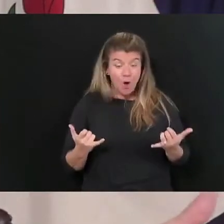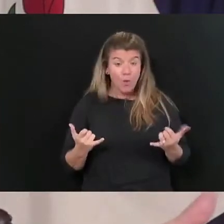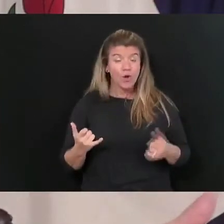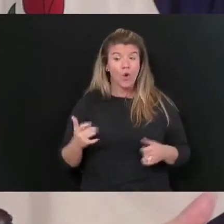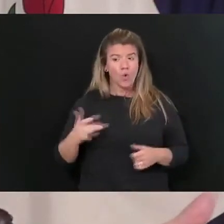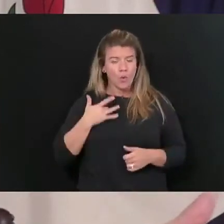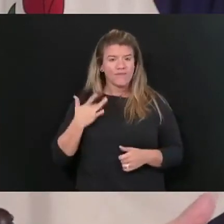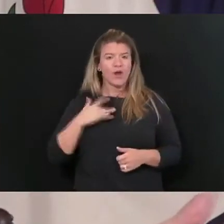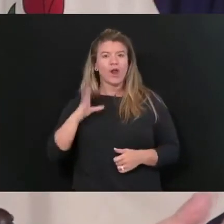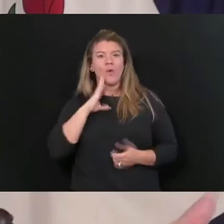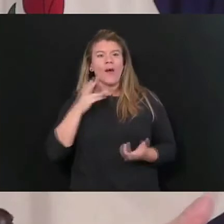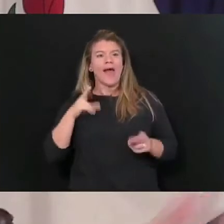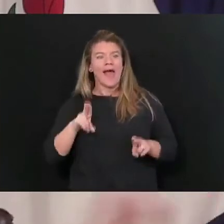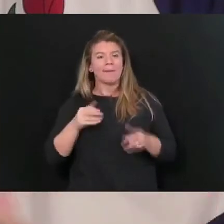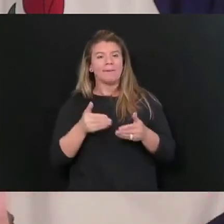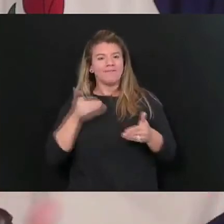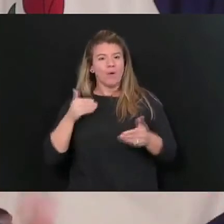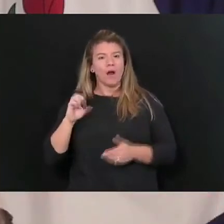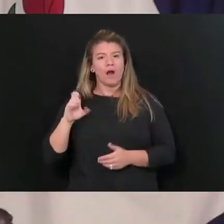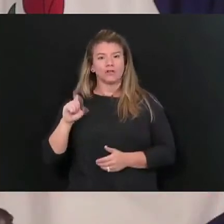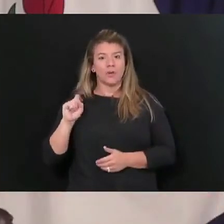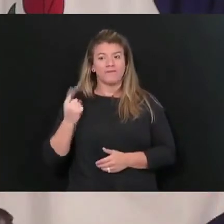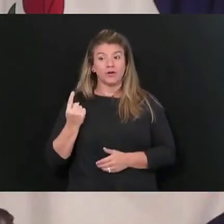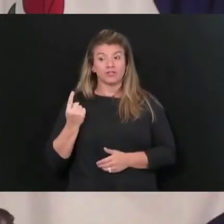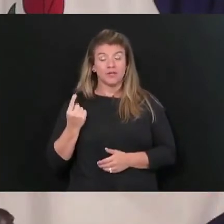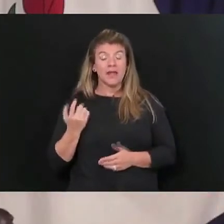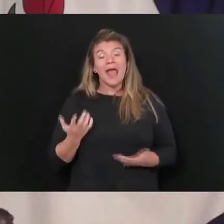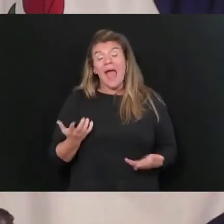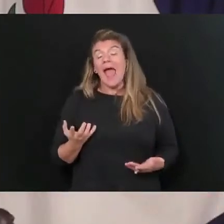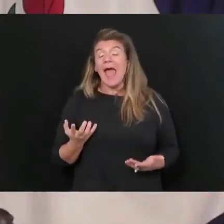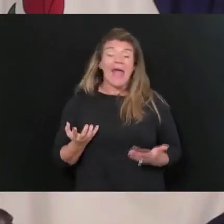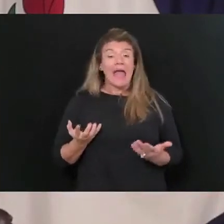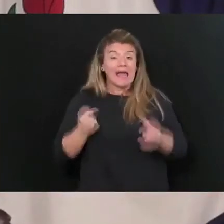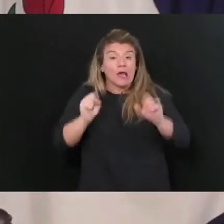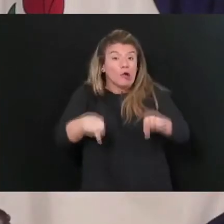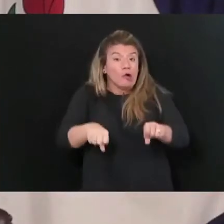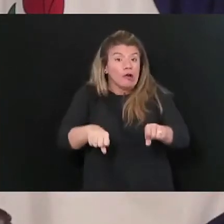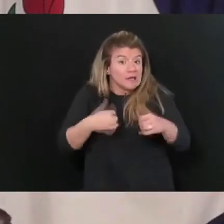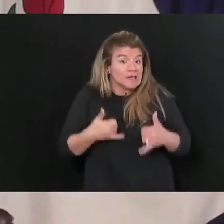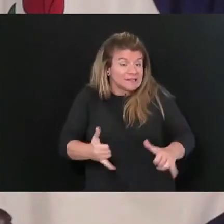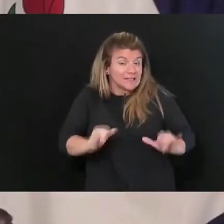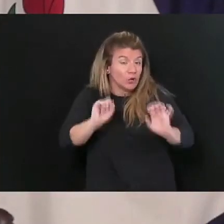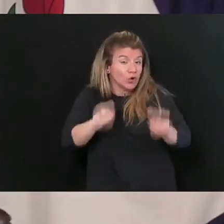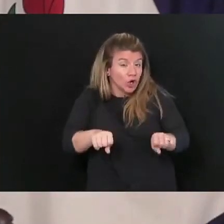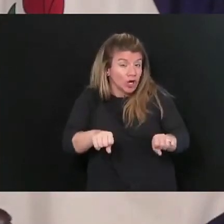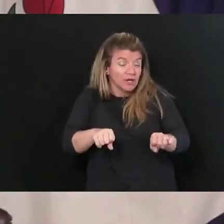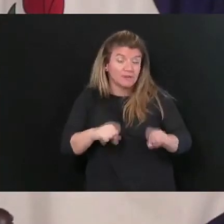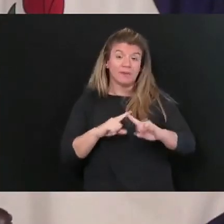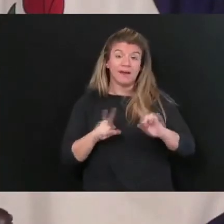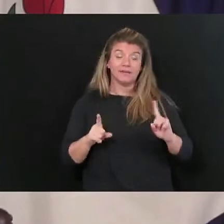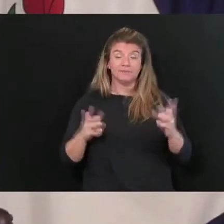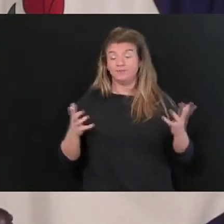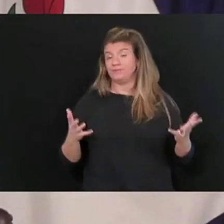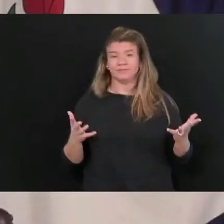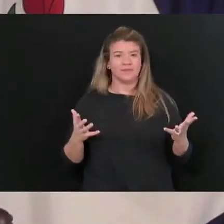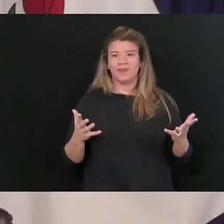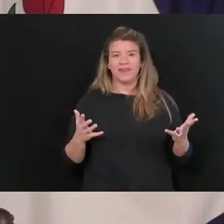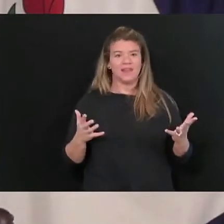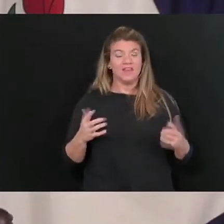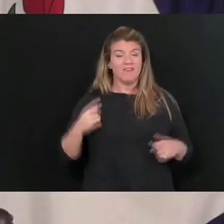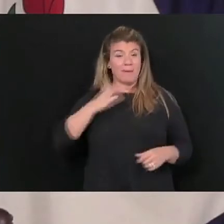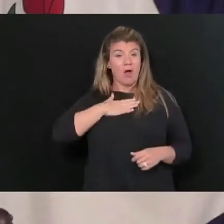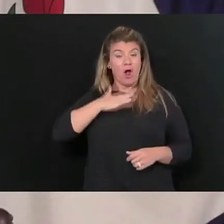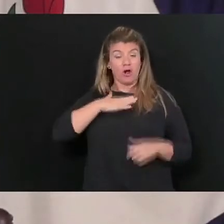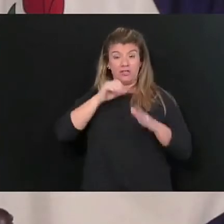going to happen before October the 1st, and it may. It still may. But from West Virginia's